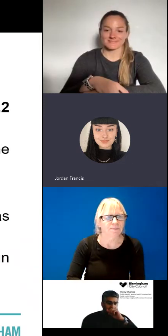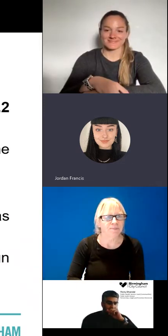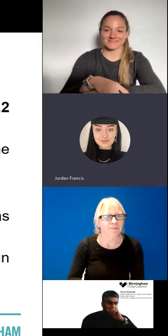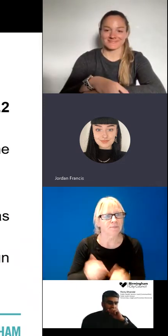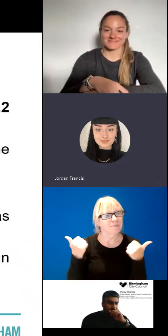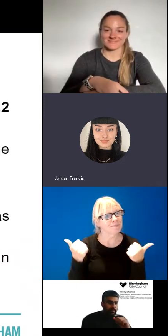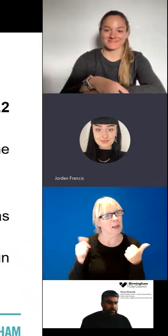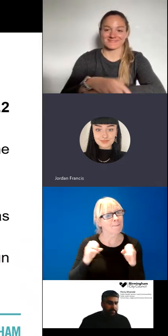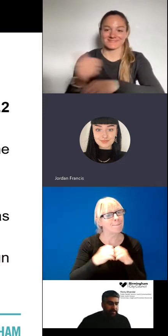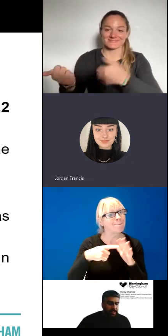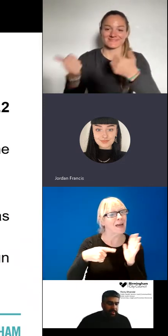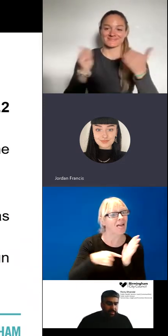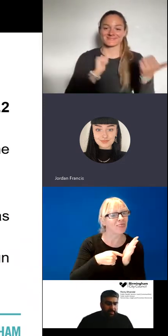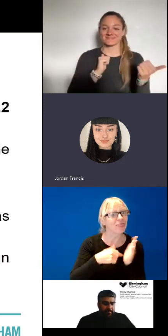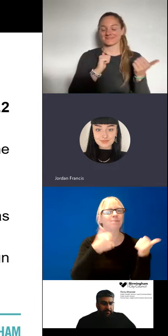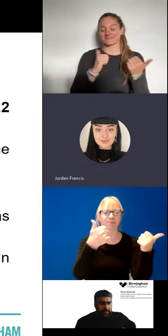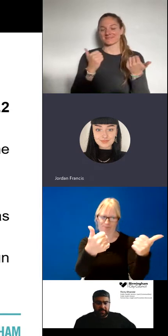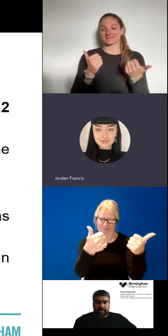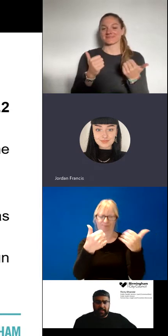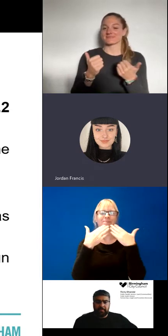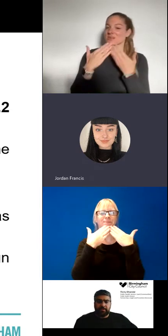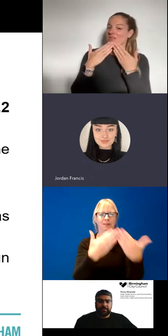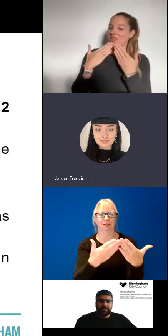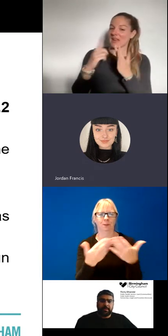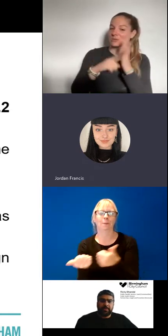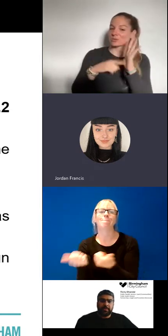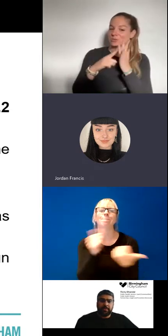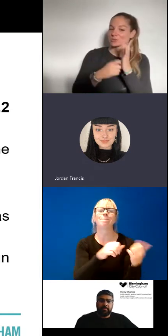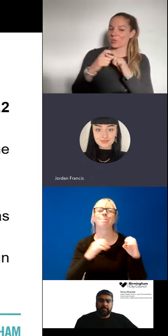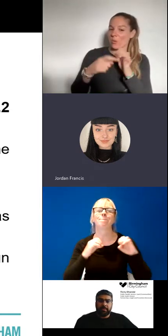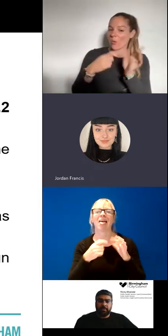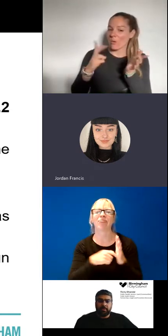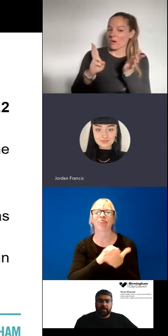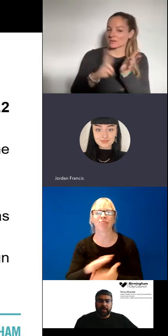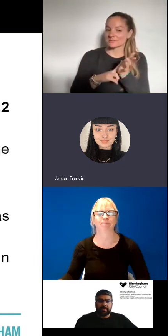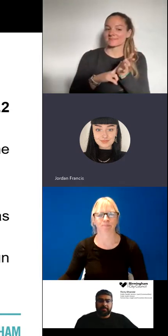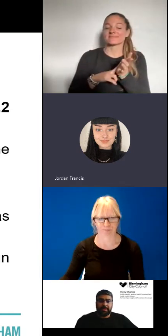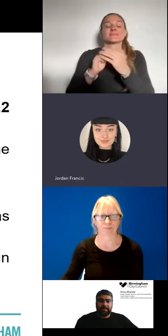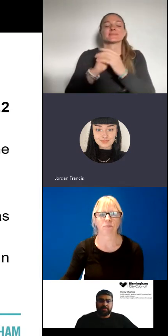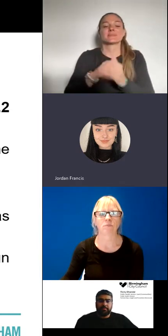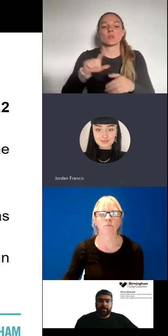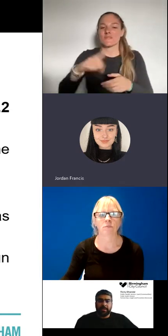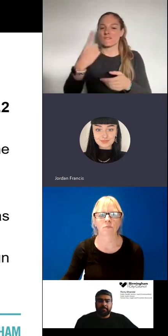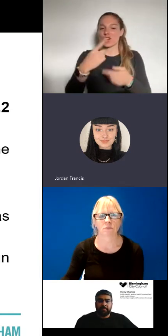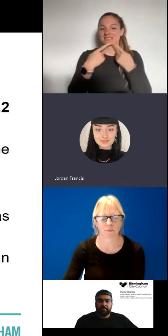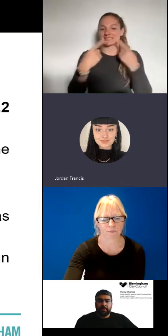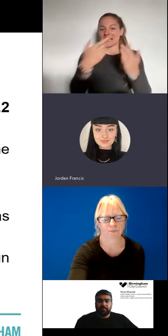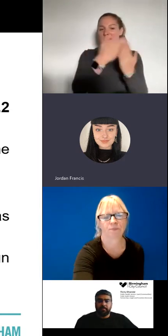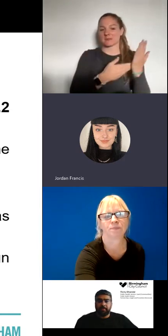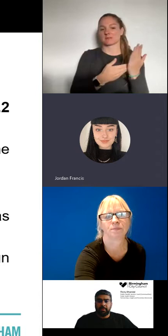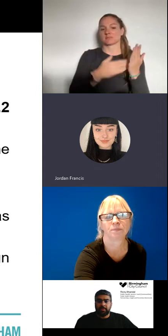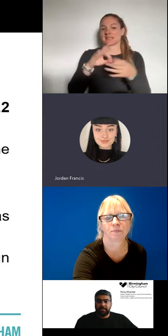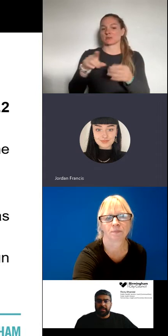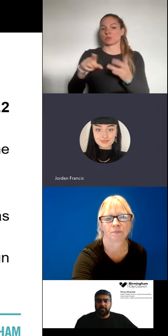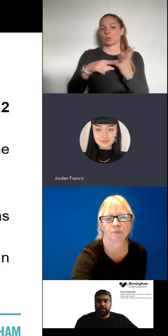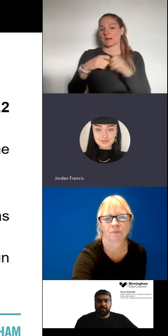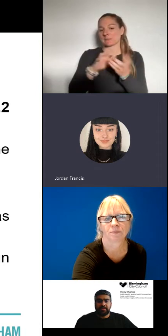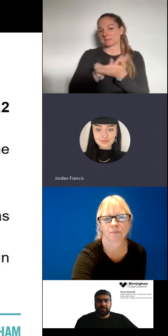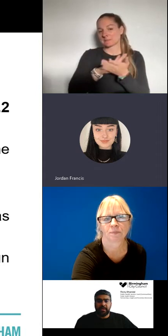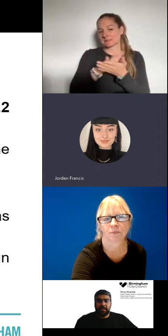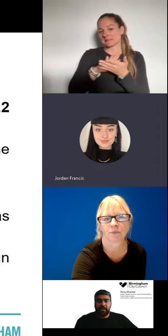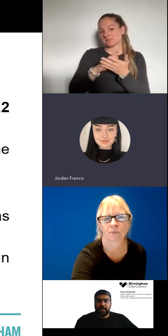thanks, Jordan. So the first statement, which is around the UK has about 12 million people living with mild